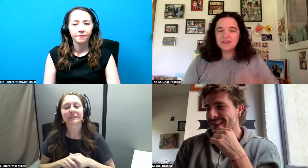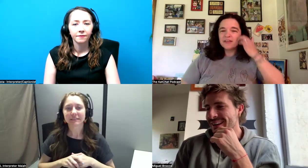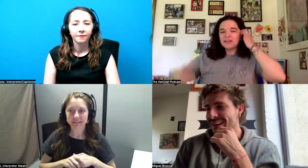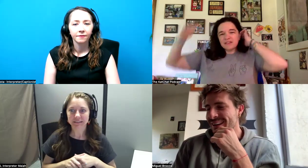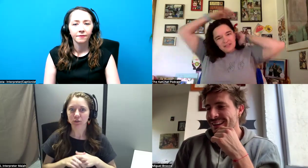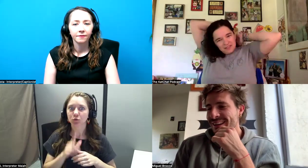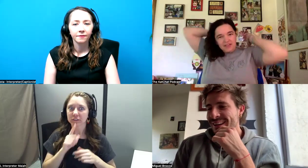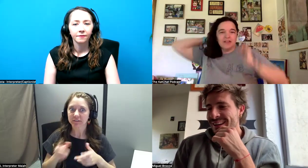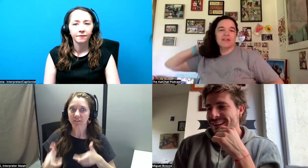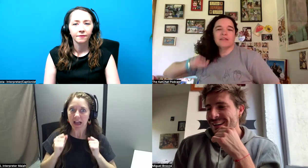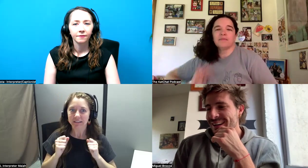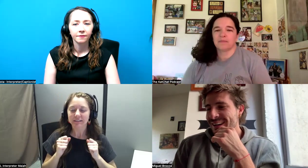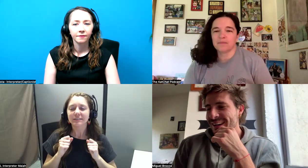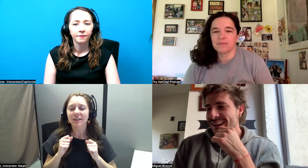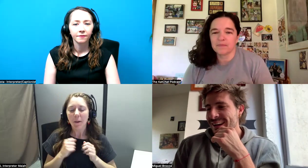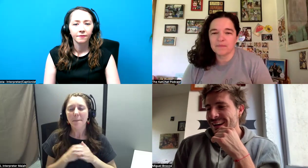And